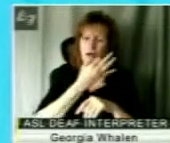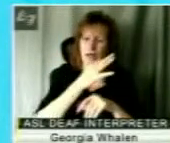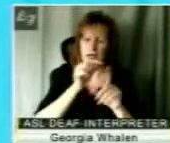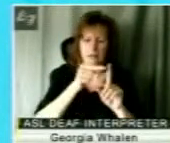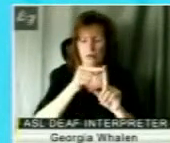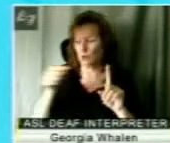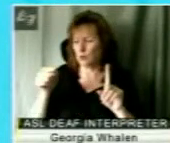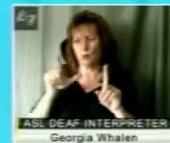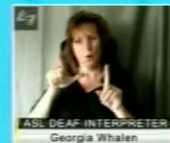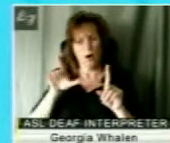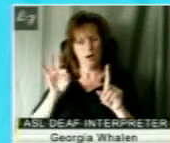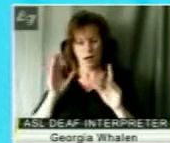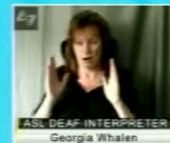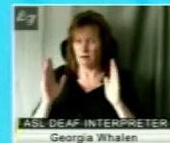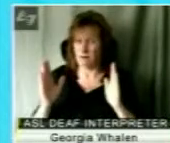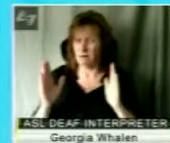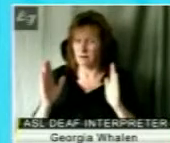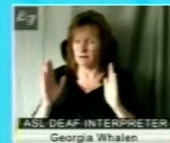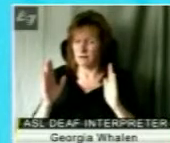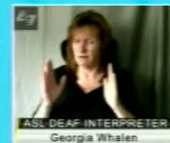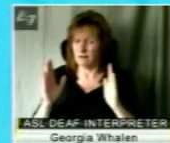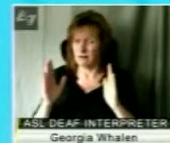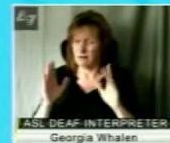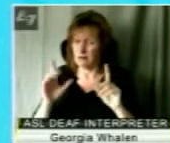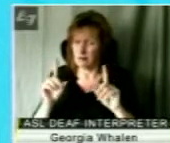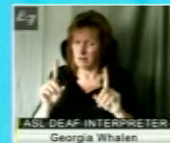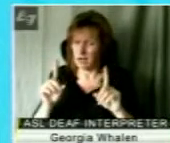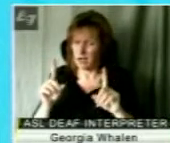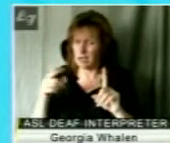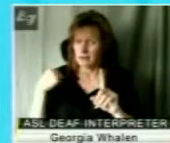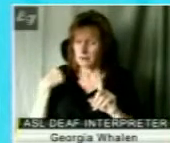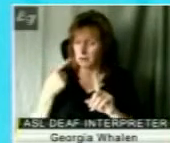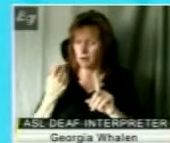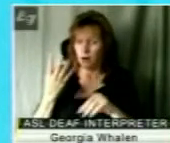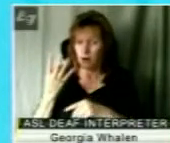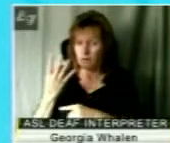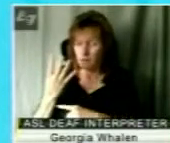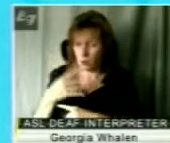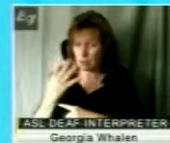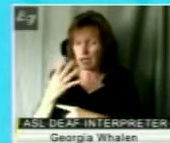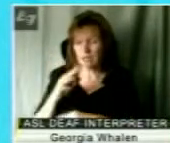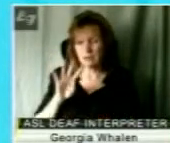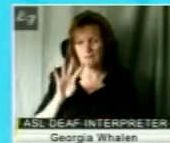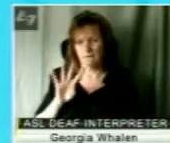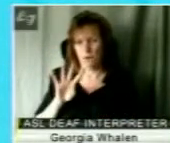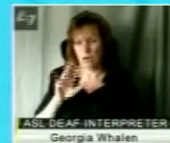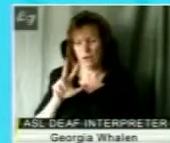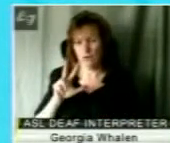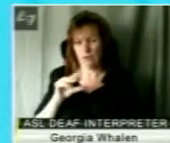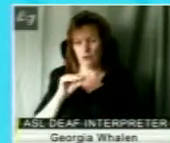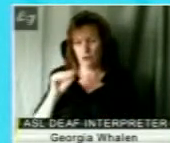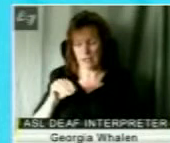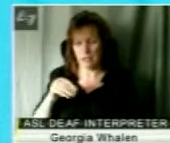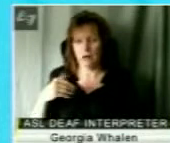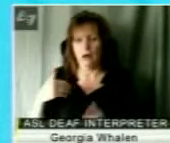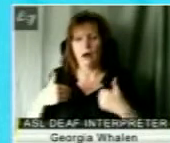in the last 10 days, it's been 43% of our cases have been in that age group. So that's a significant